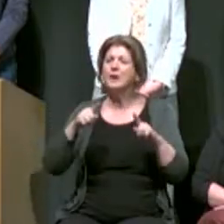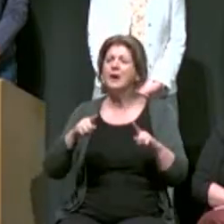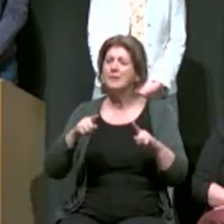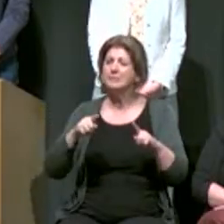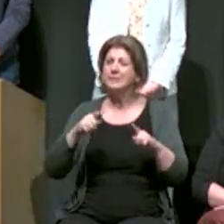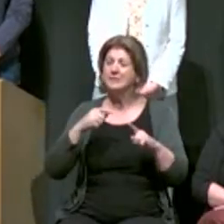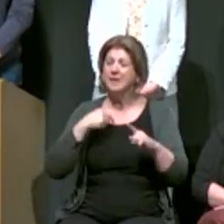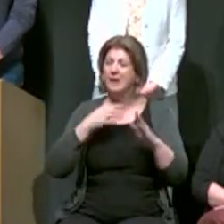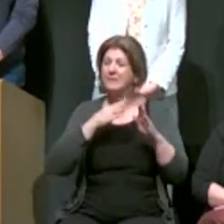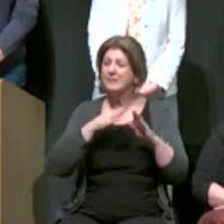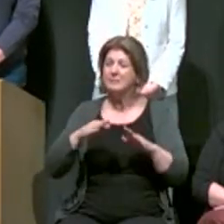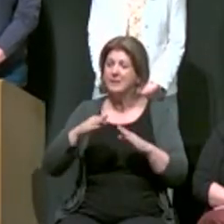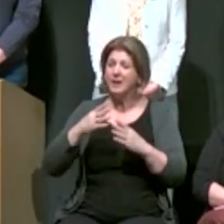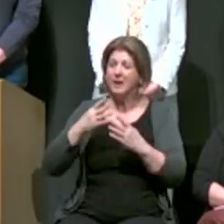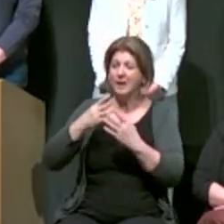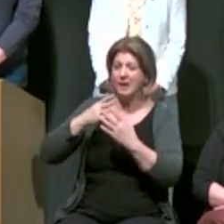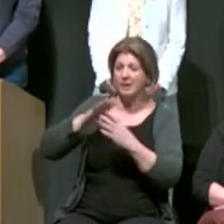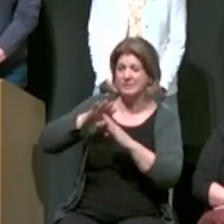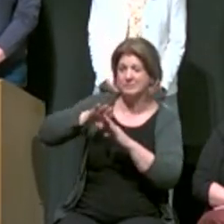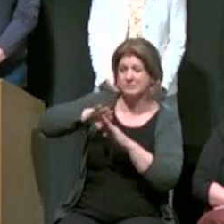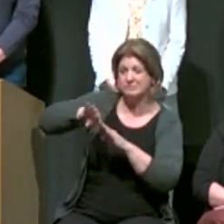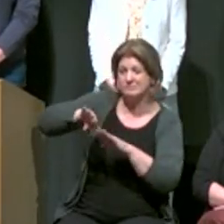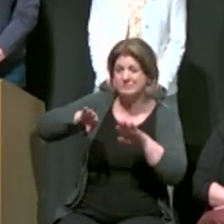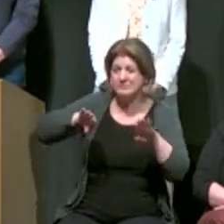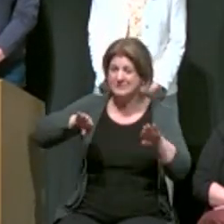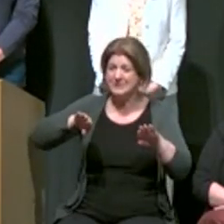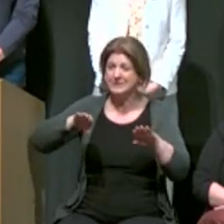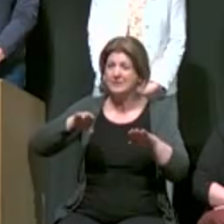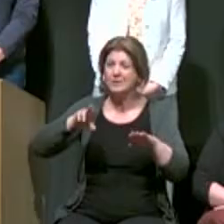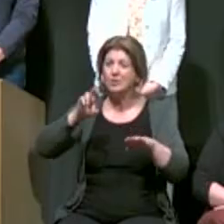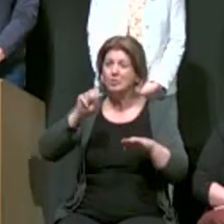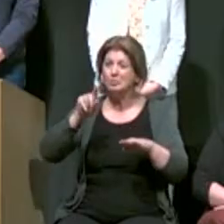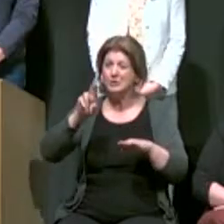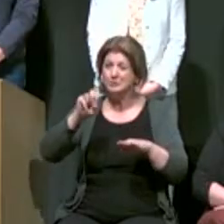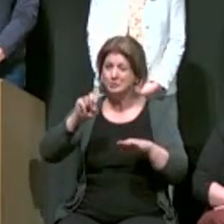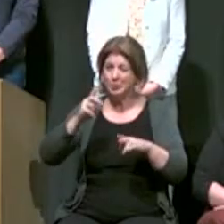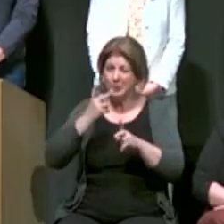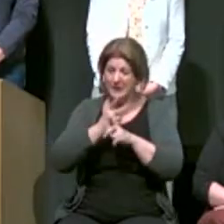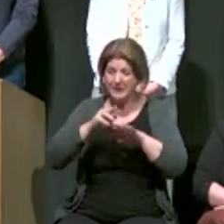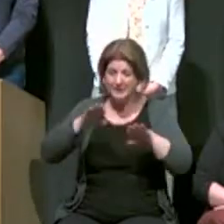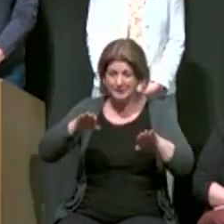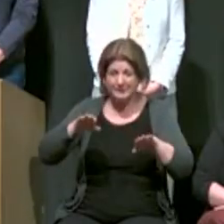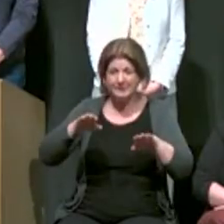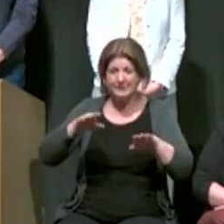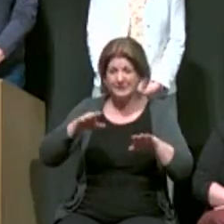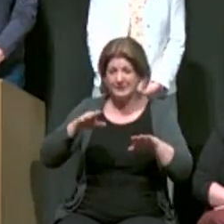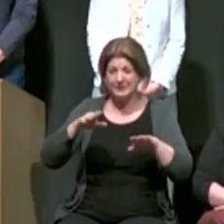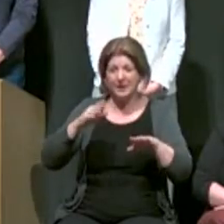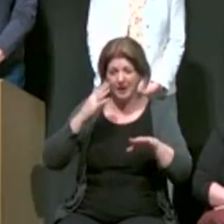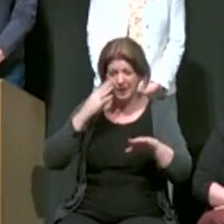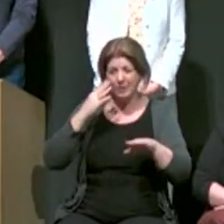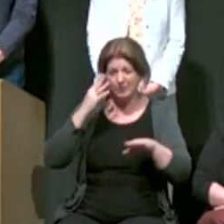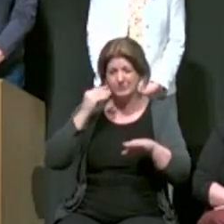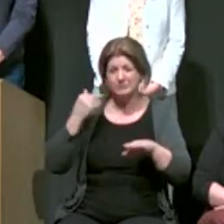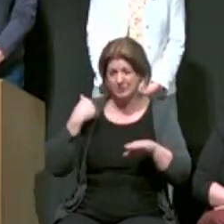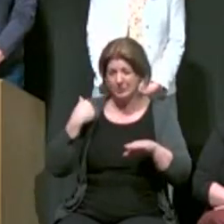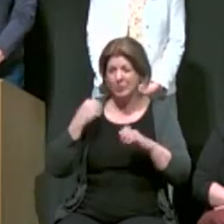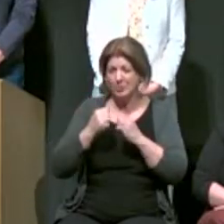restoration plan for the sides and the banks? And I'm sure you experienced that when the other dams came